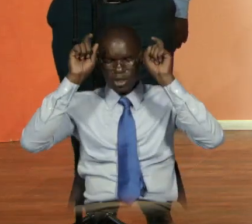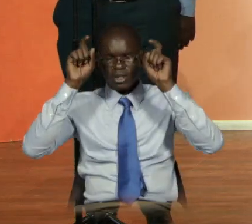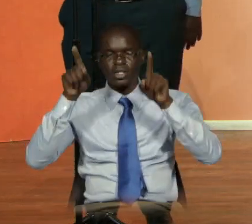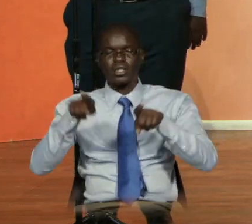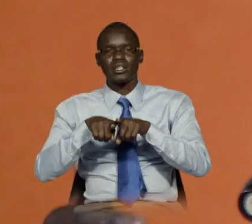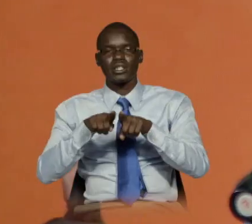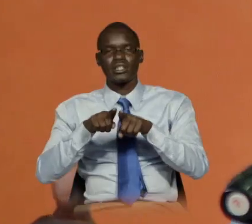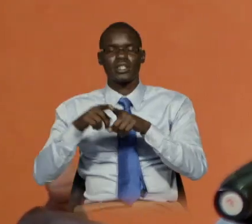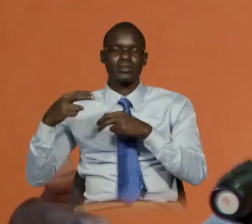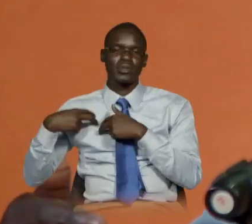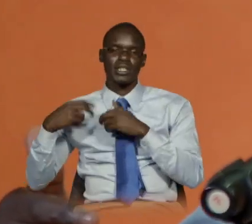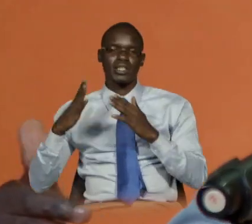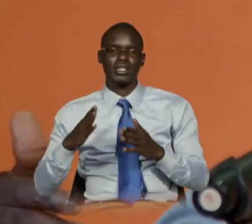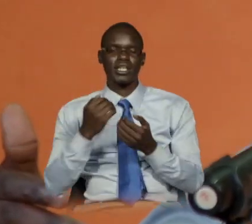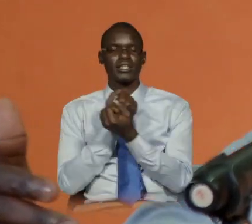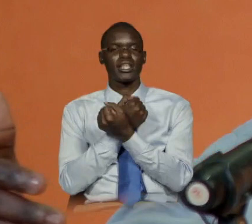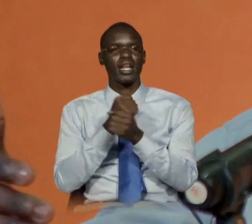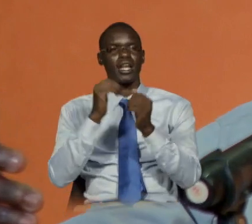Jesus the Lamb,